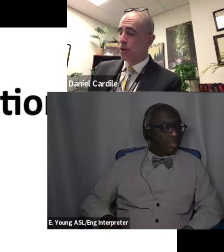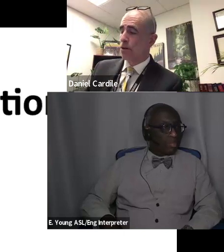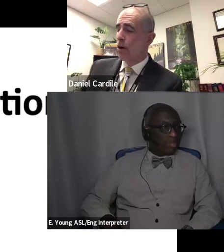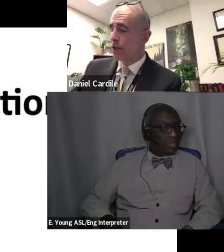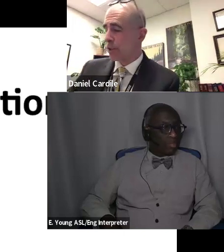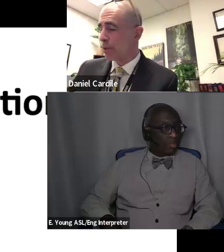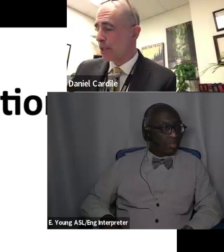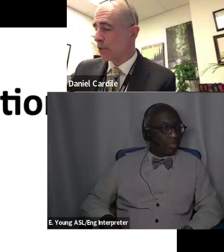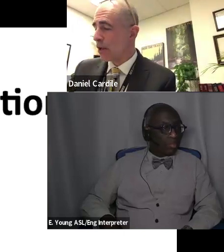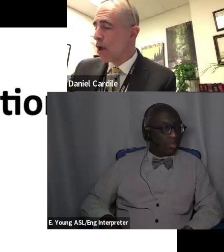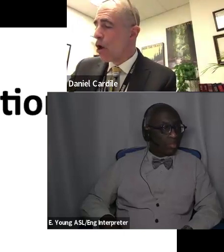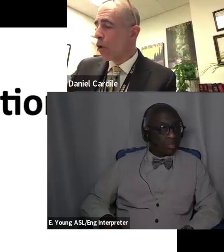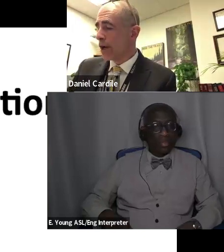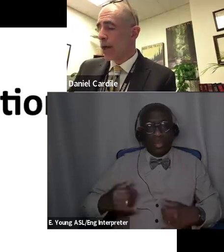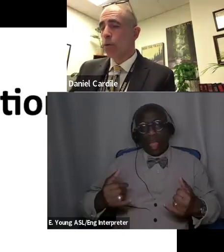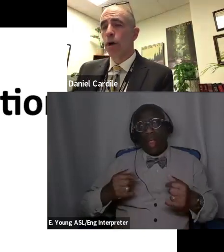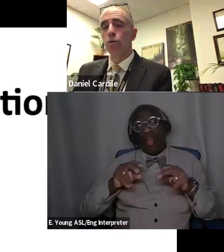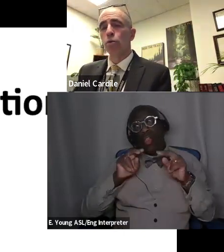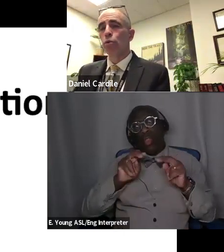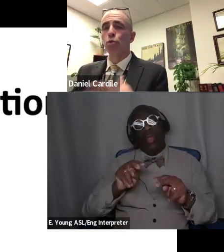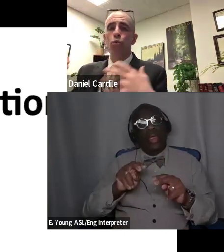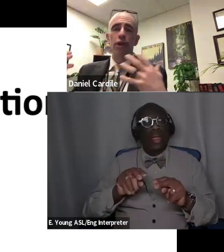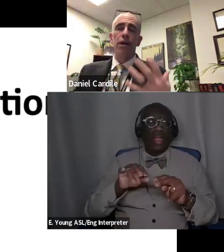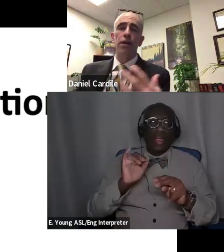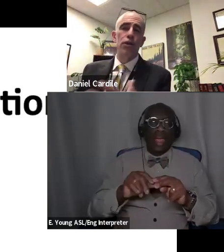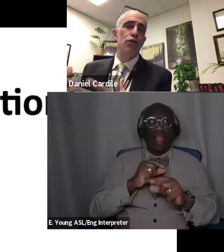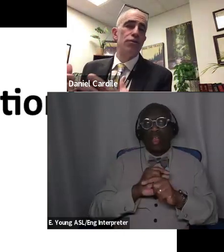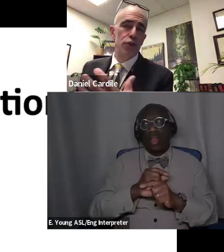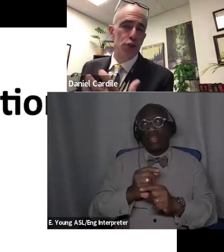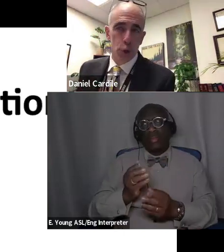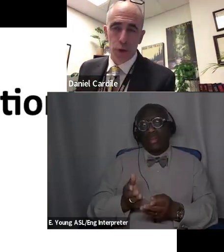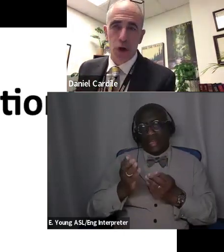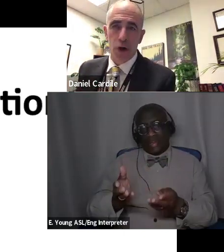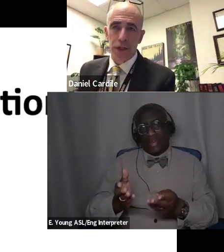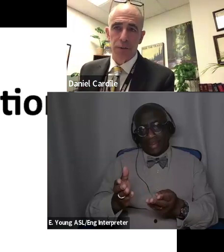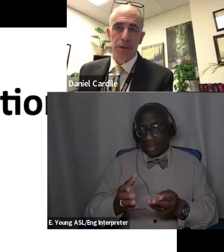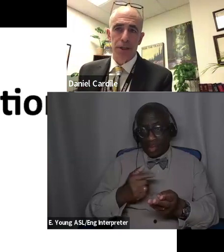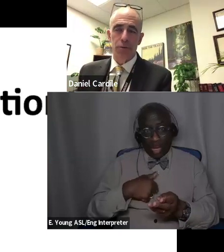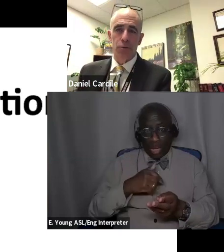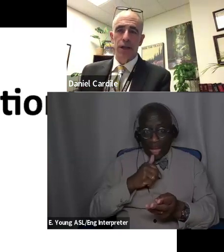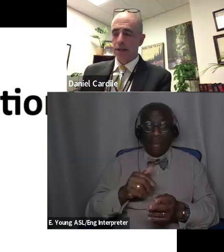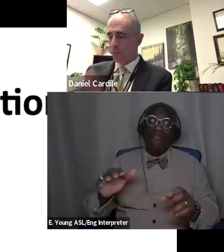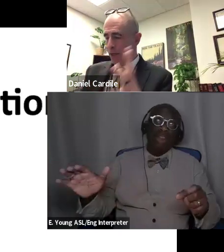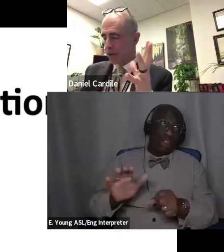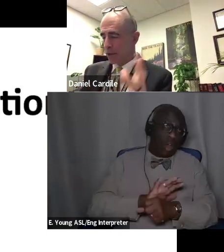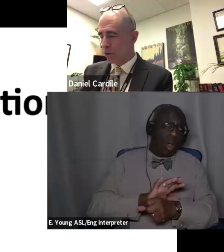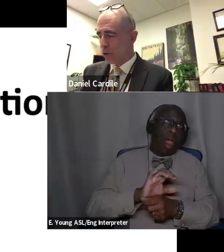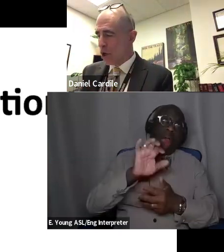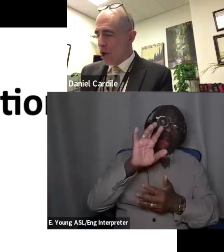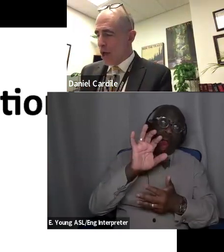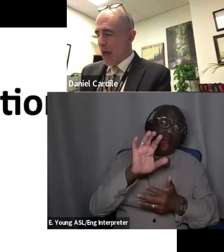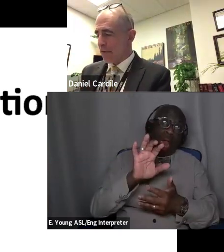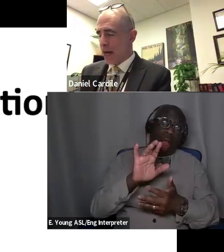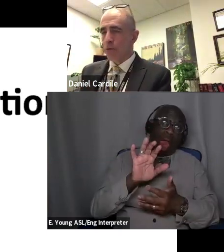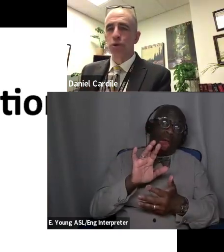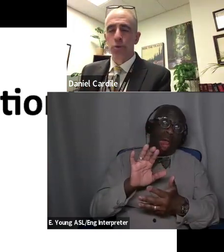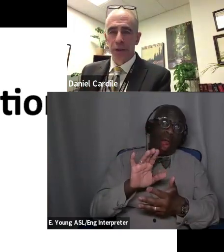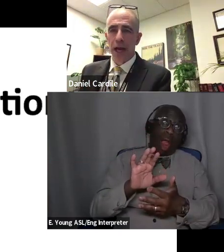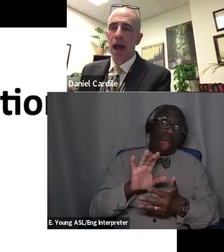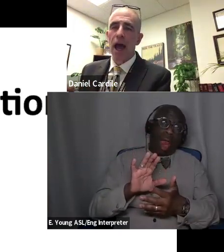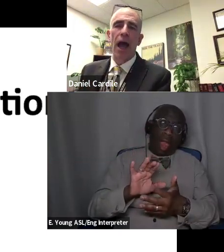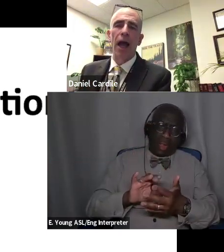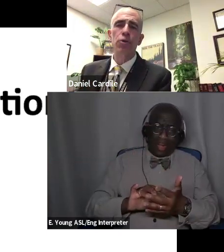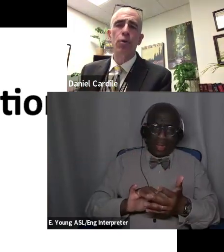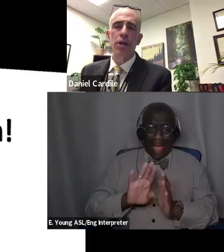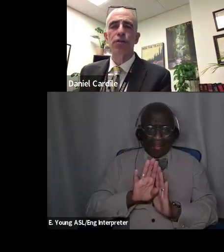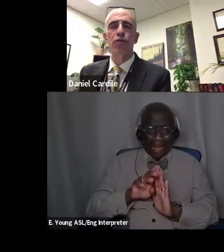Hey, let's look at a guardianship petition. Okay, well, we're not going to do a guardianship petition. We're not going to spend, half an hour doing